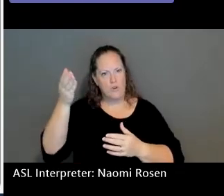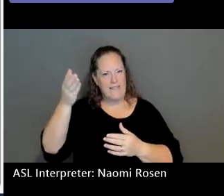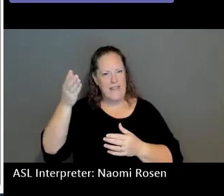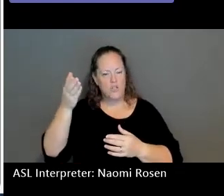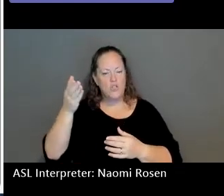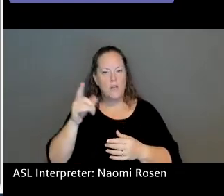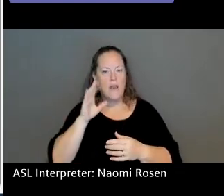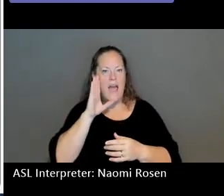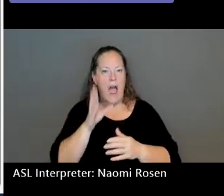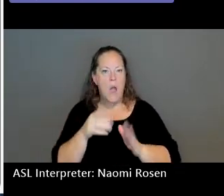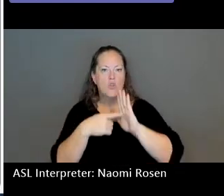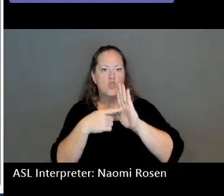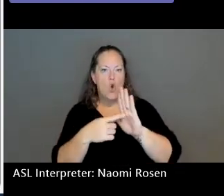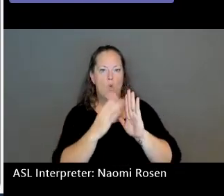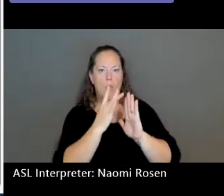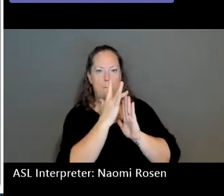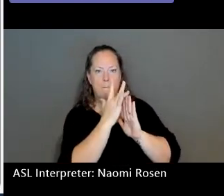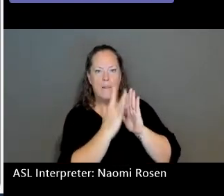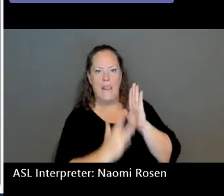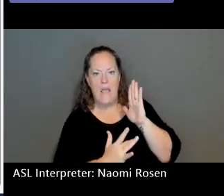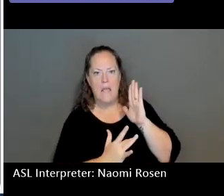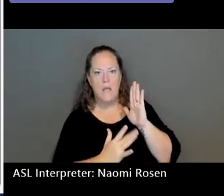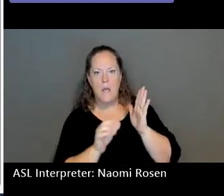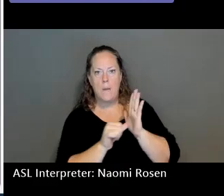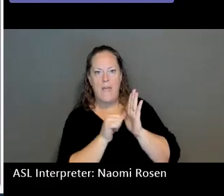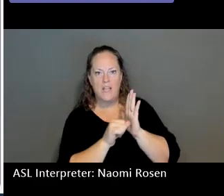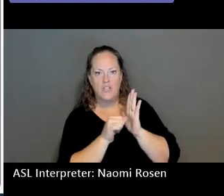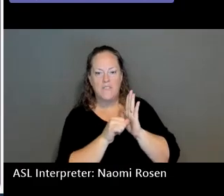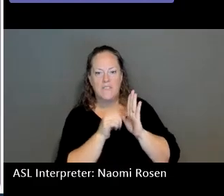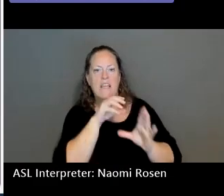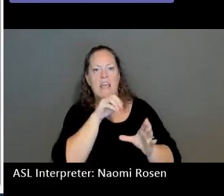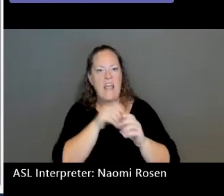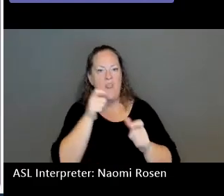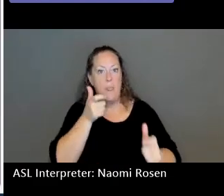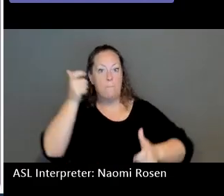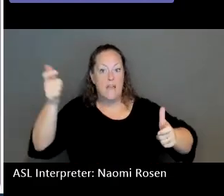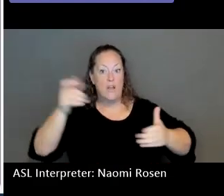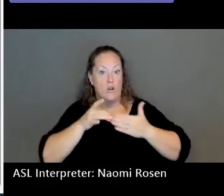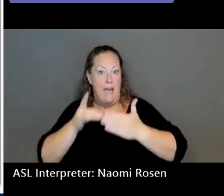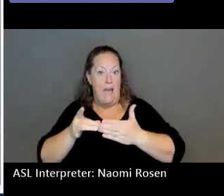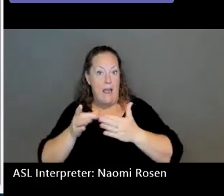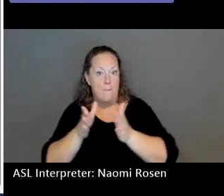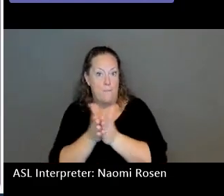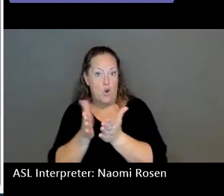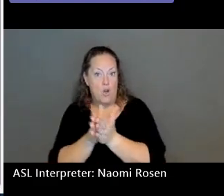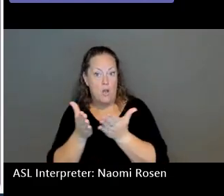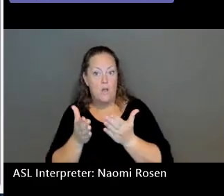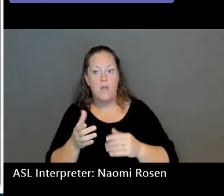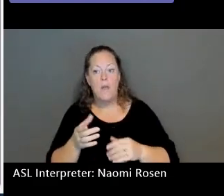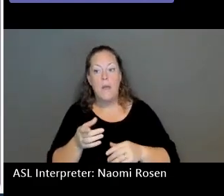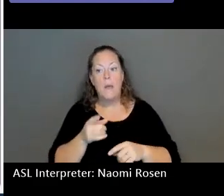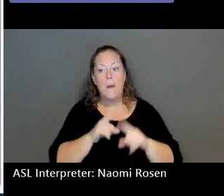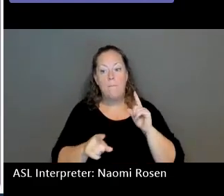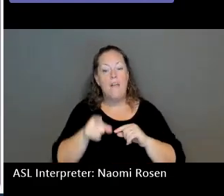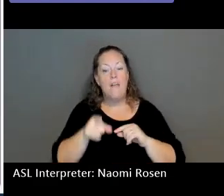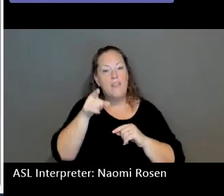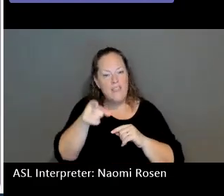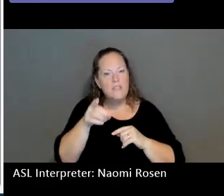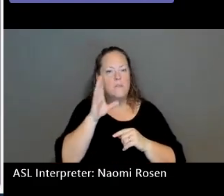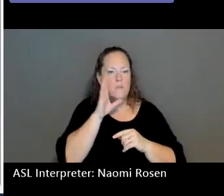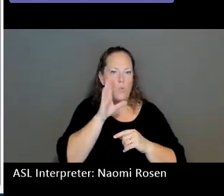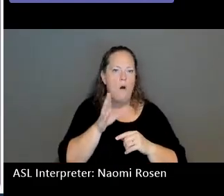the blank pages that are in the bigger manual, which is this one. But this is what you will find in the shorter